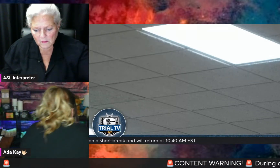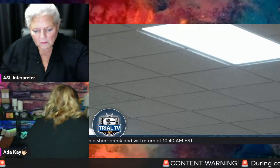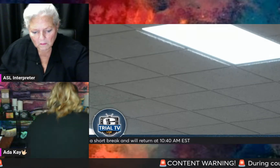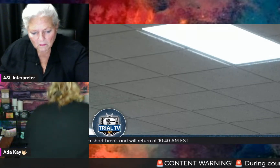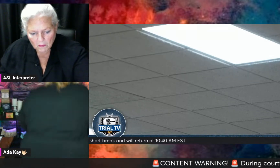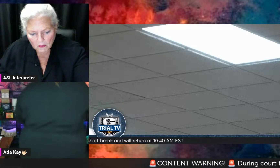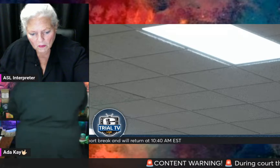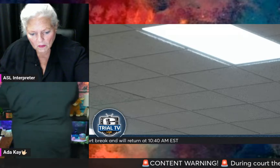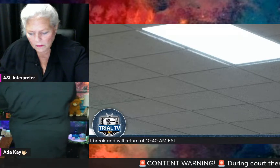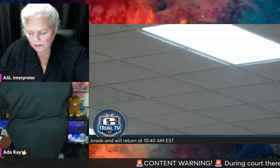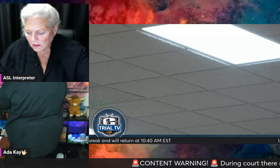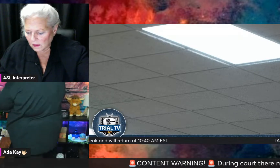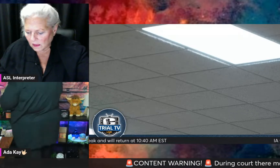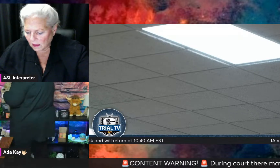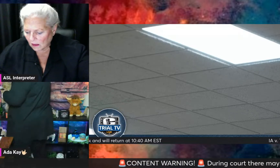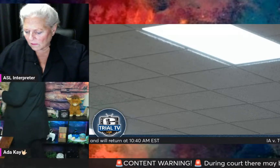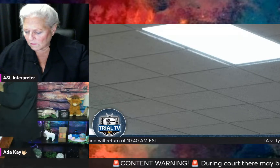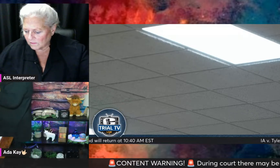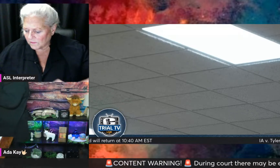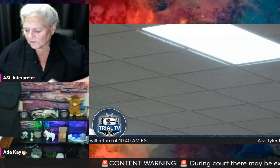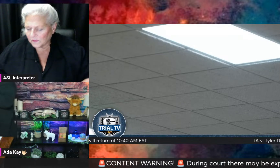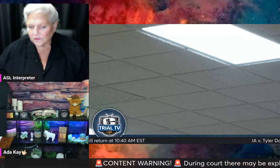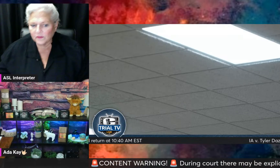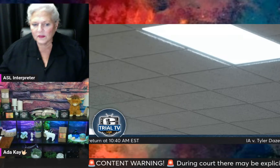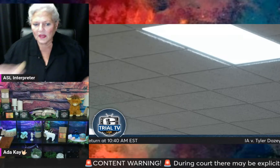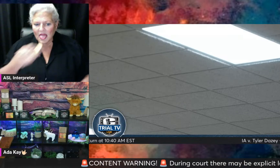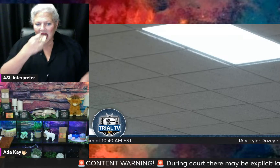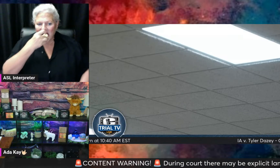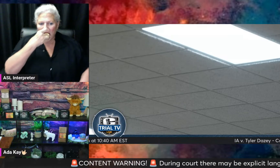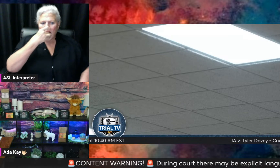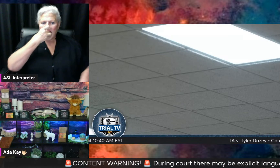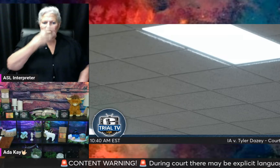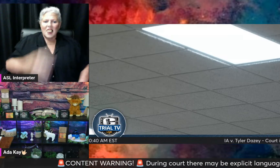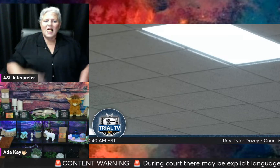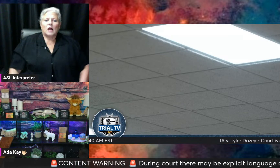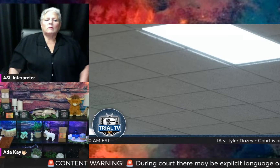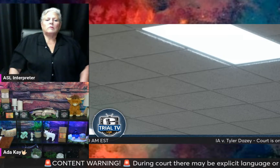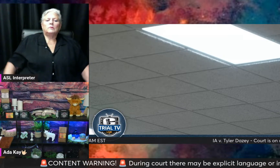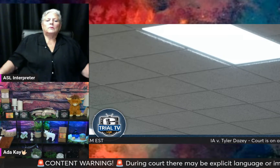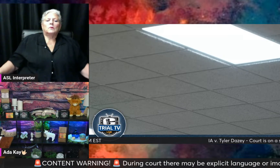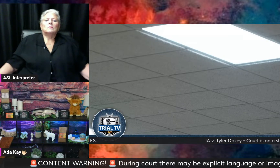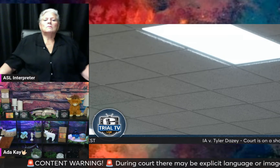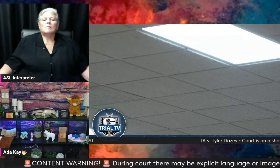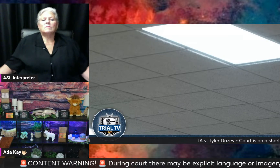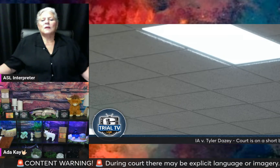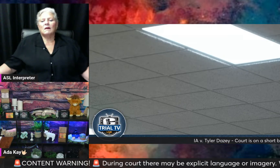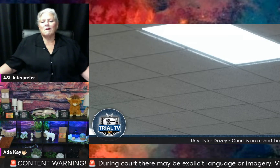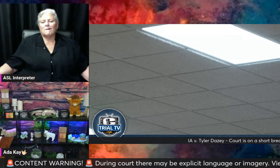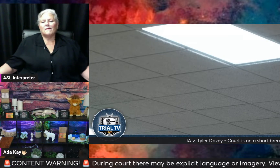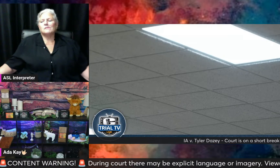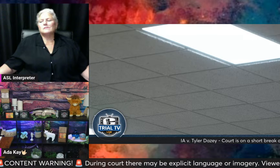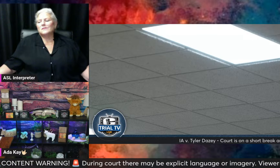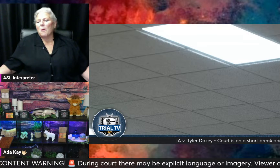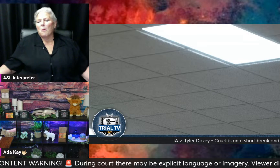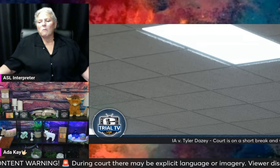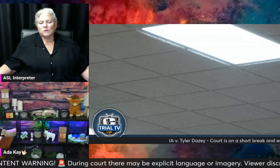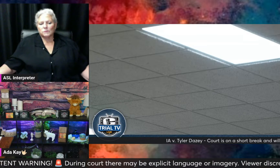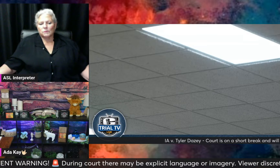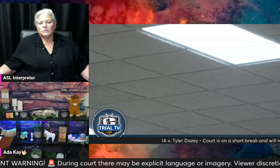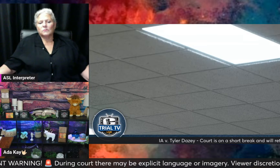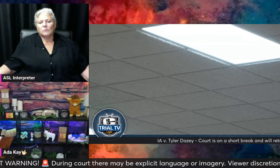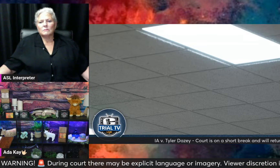I'm going to put her out. I don't want her in here unheld because she will chew and pull on wires.